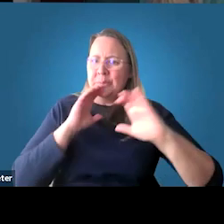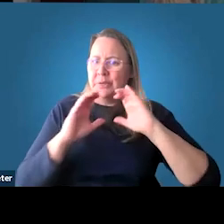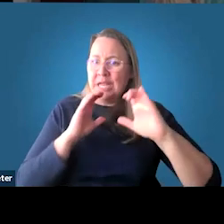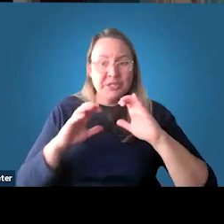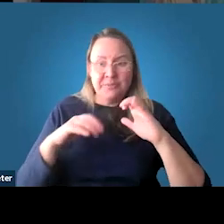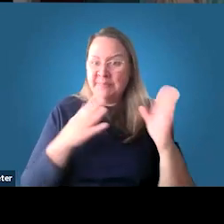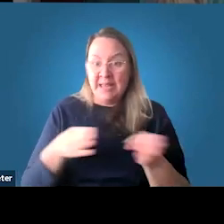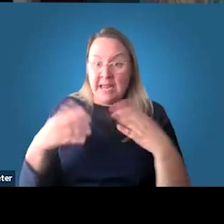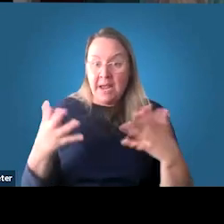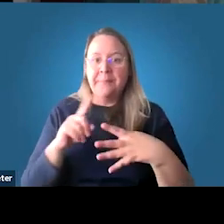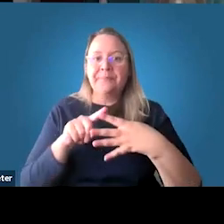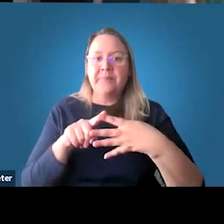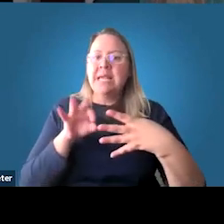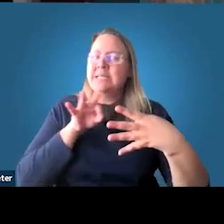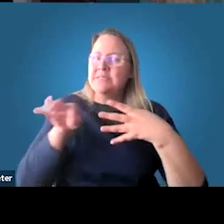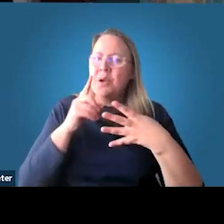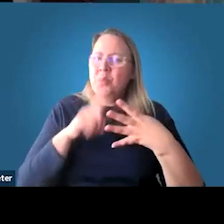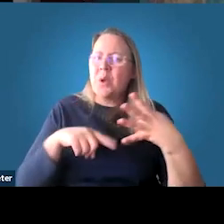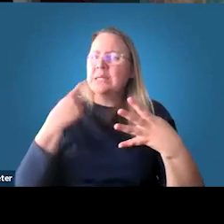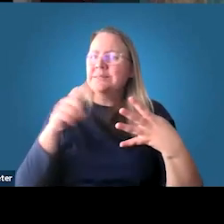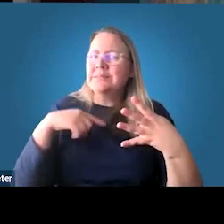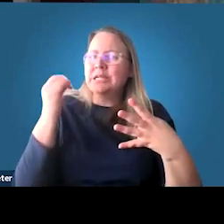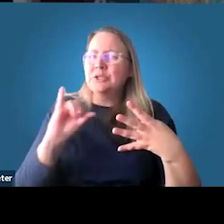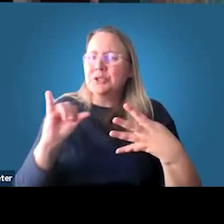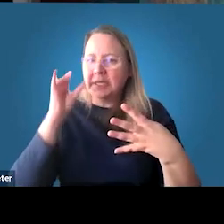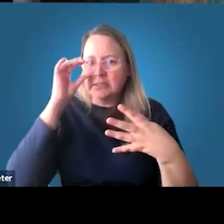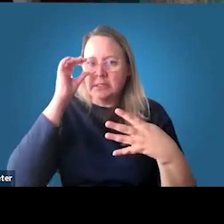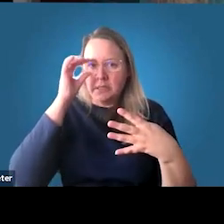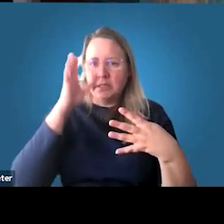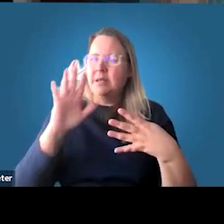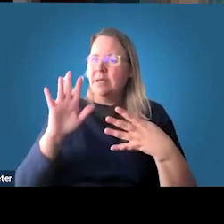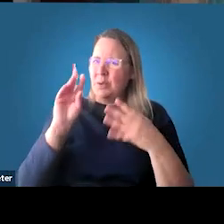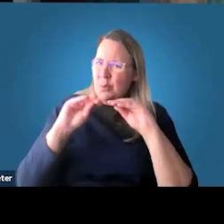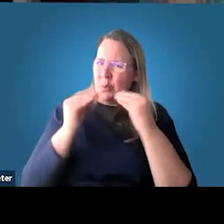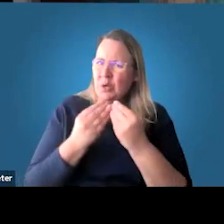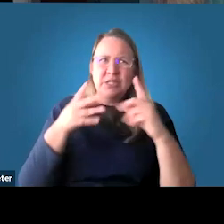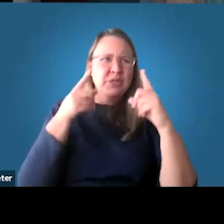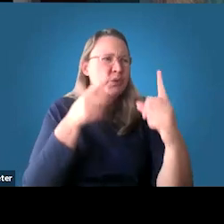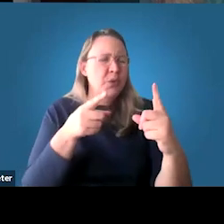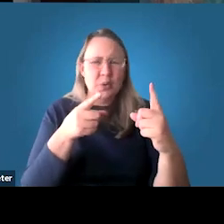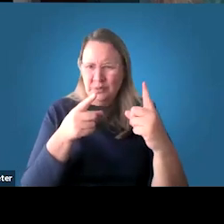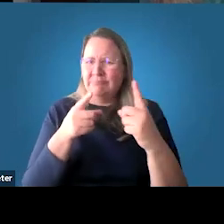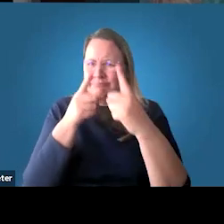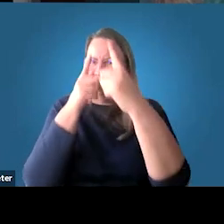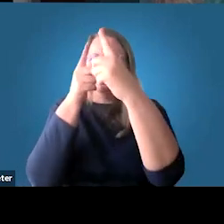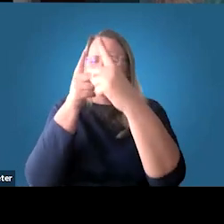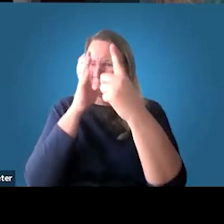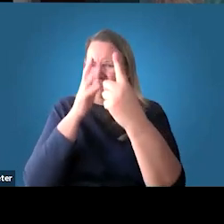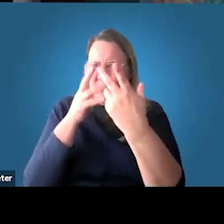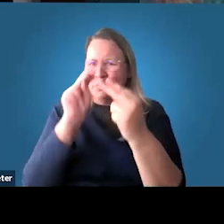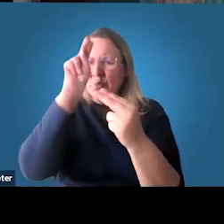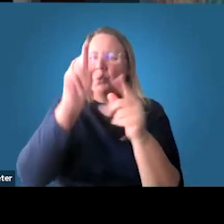are: one, define what success looks like. Look to your organizational goals as your North Star. Two,